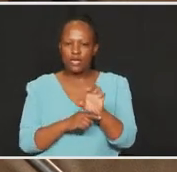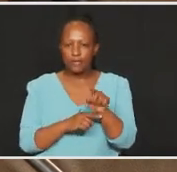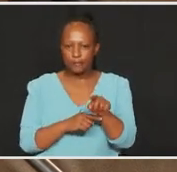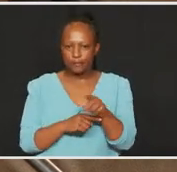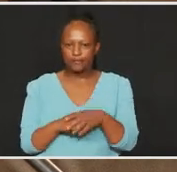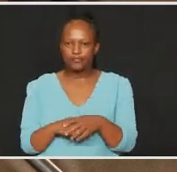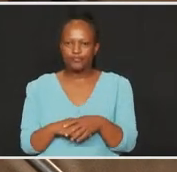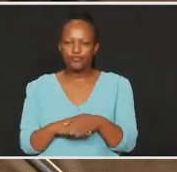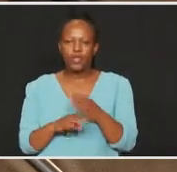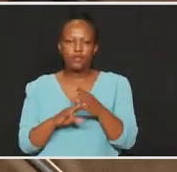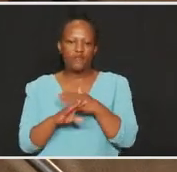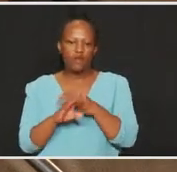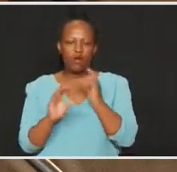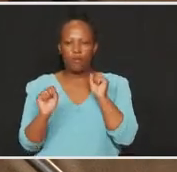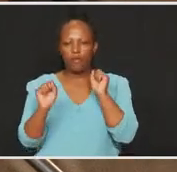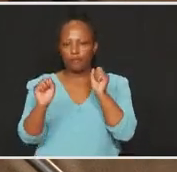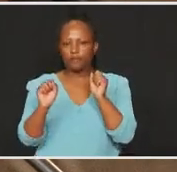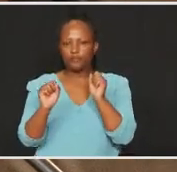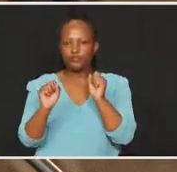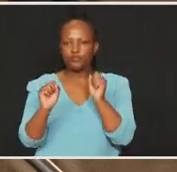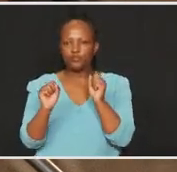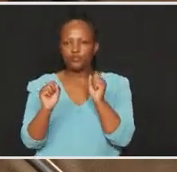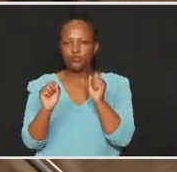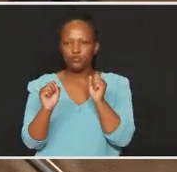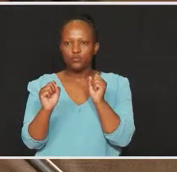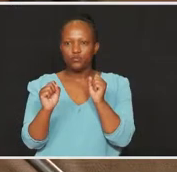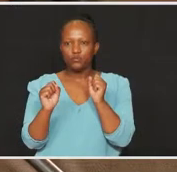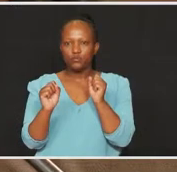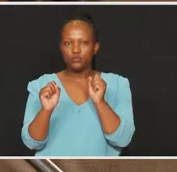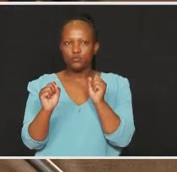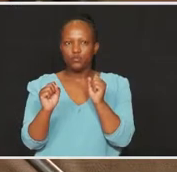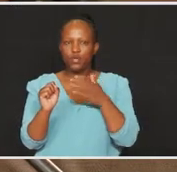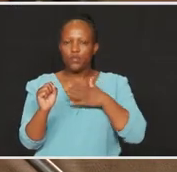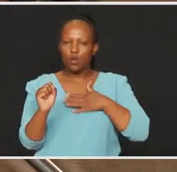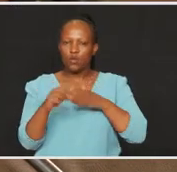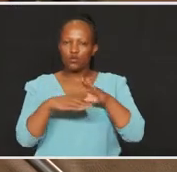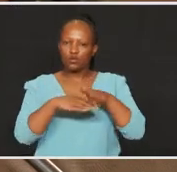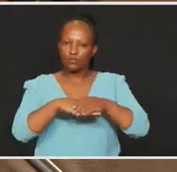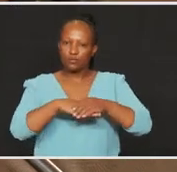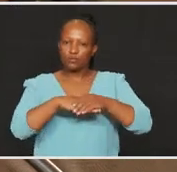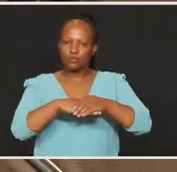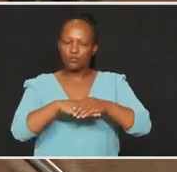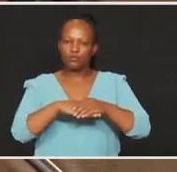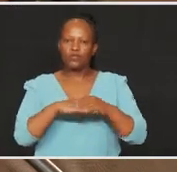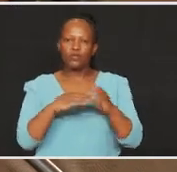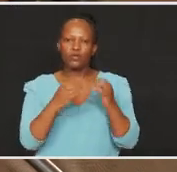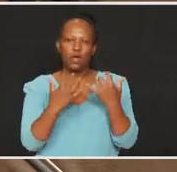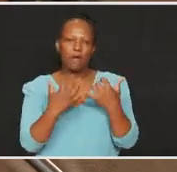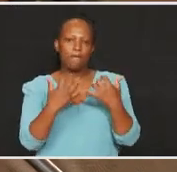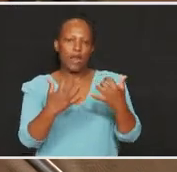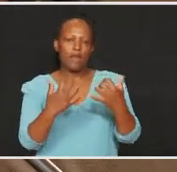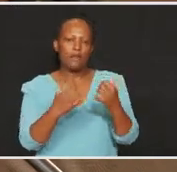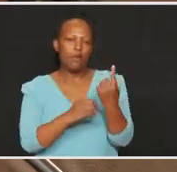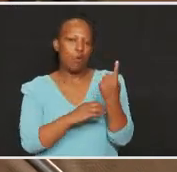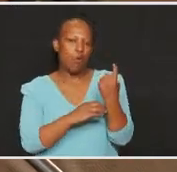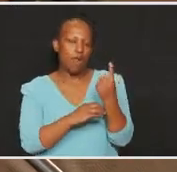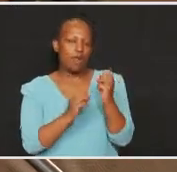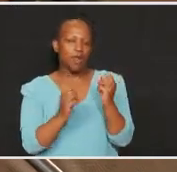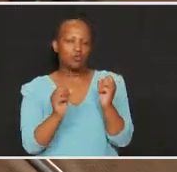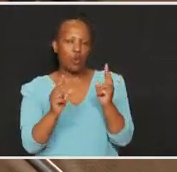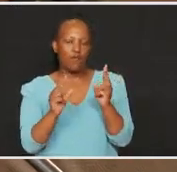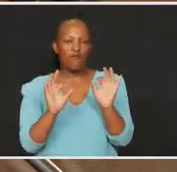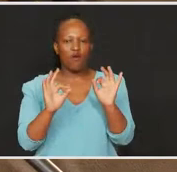before I would love to go about Congress at the parliament on making some languages one of our 12